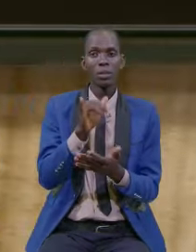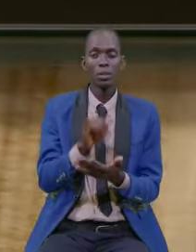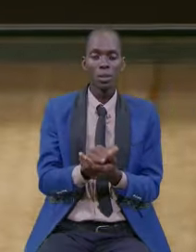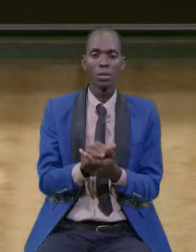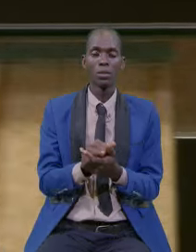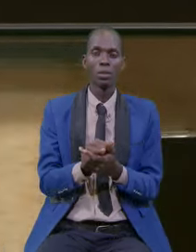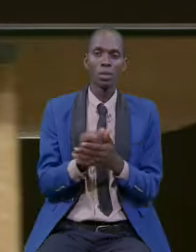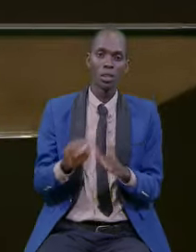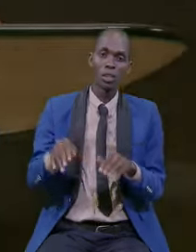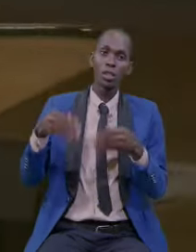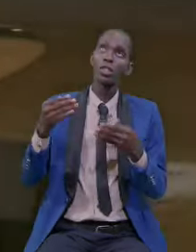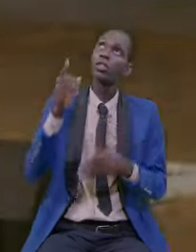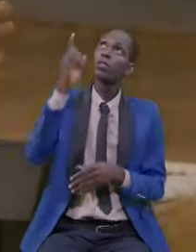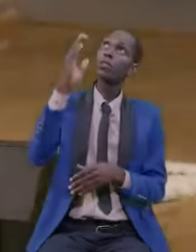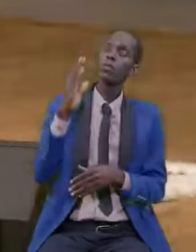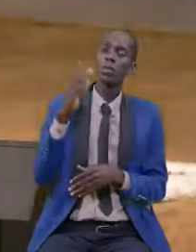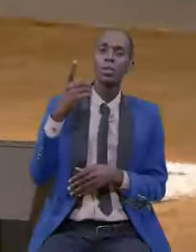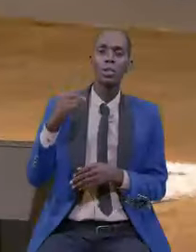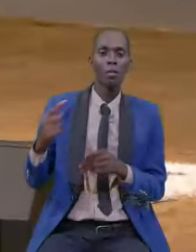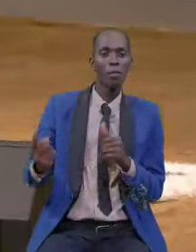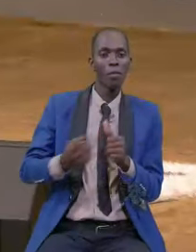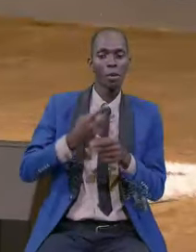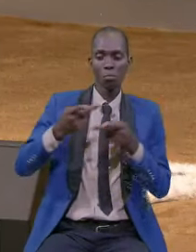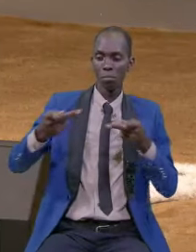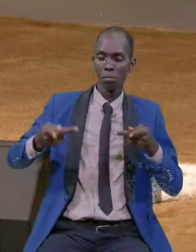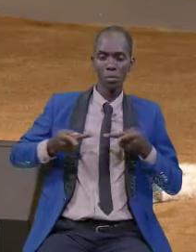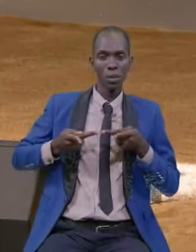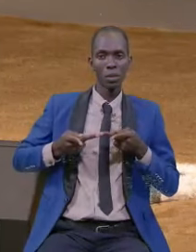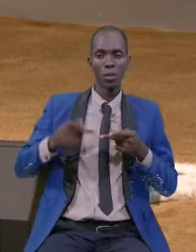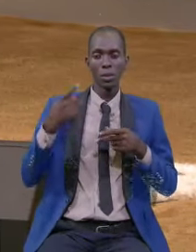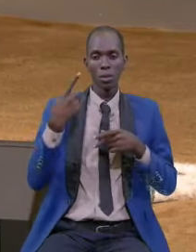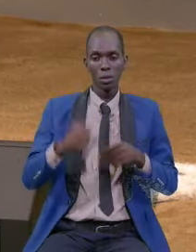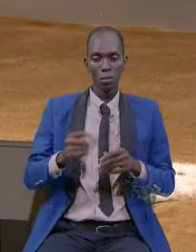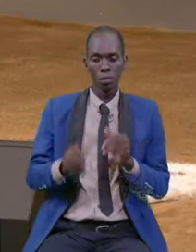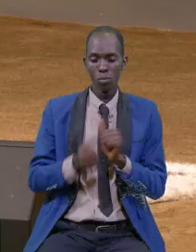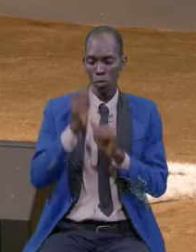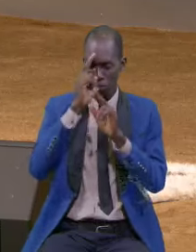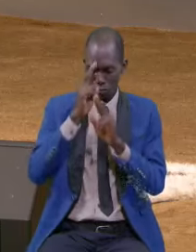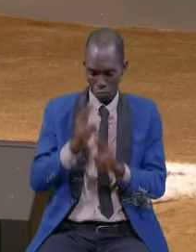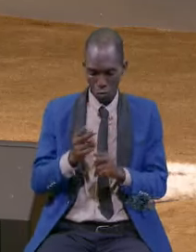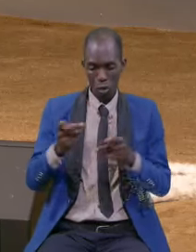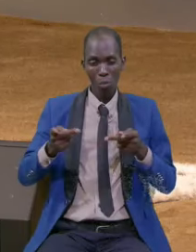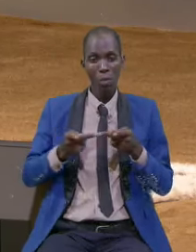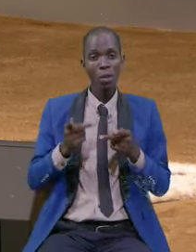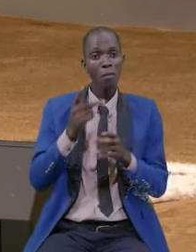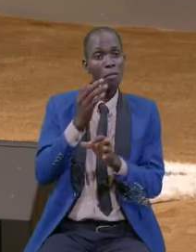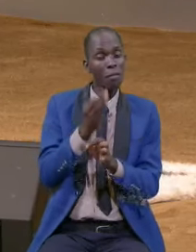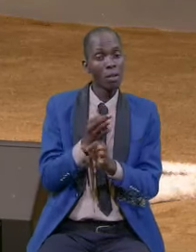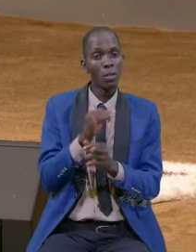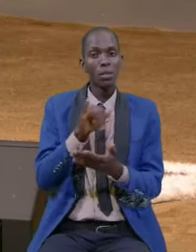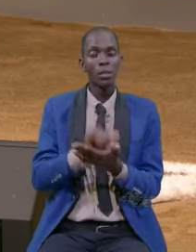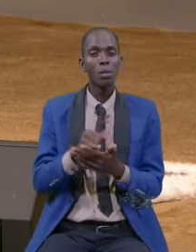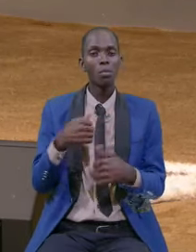God the first place, the exalted place. Faith that makes us